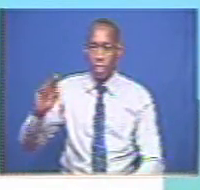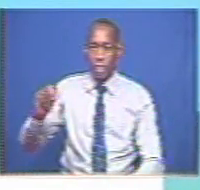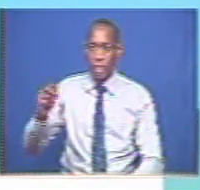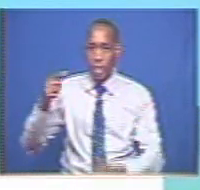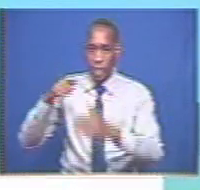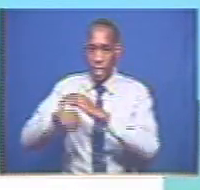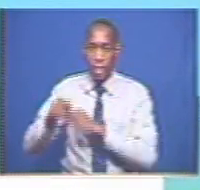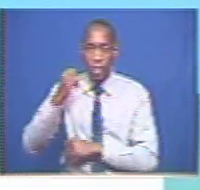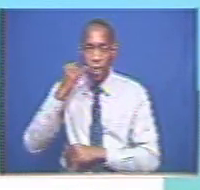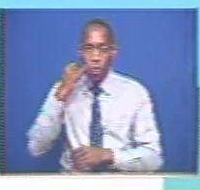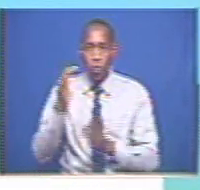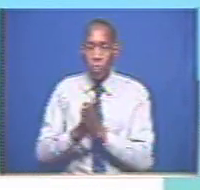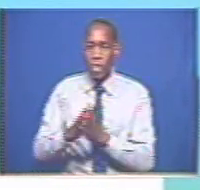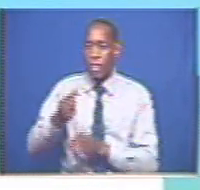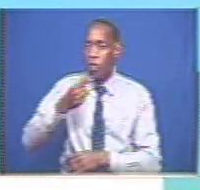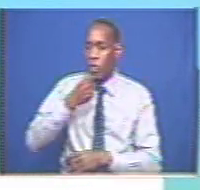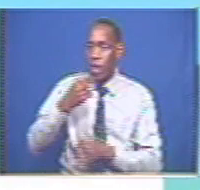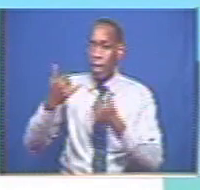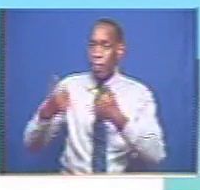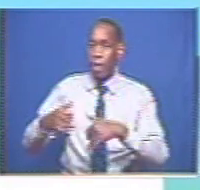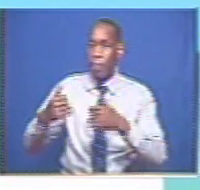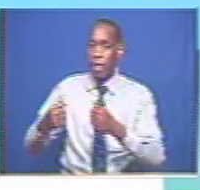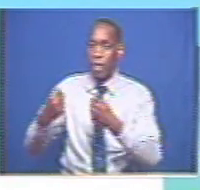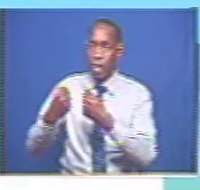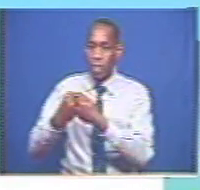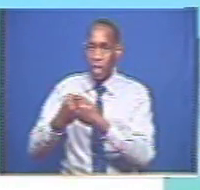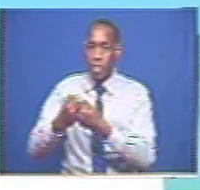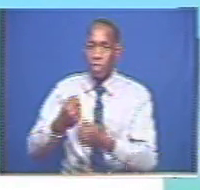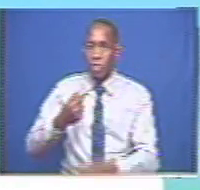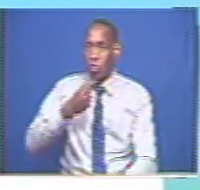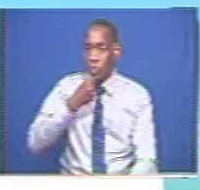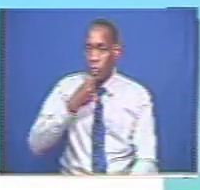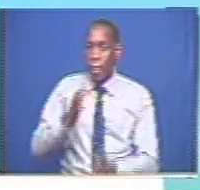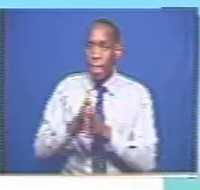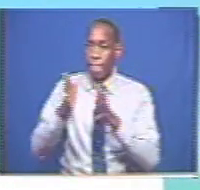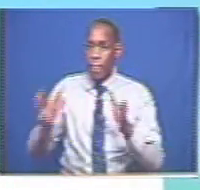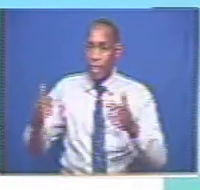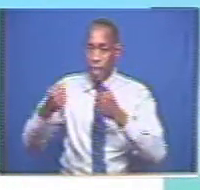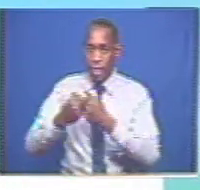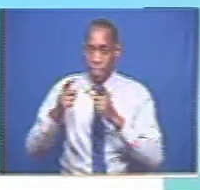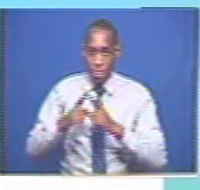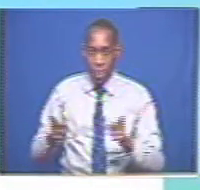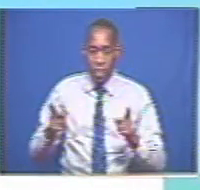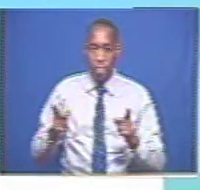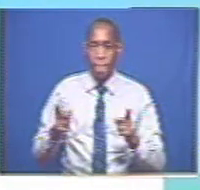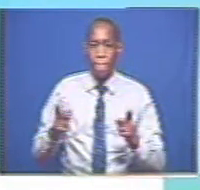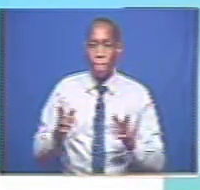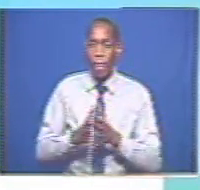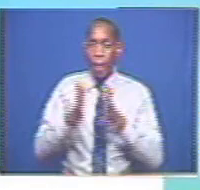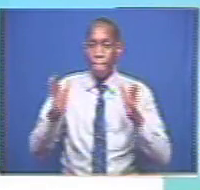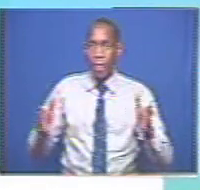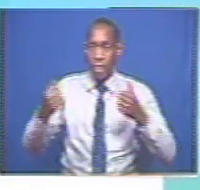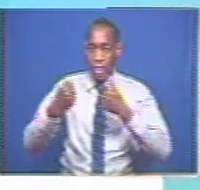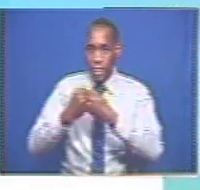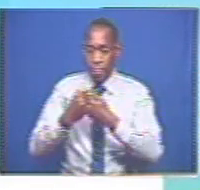there with Gourmet to play Gourmet. And that was a big one for him. But you look at this, it is a big game for